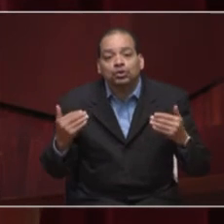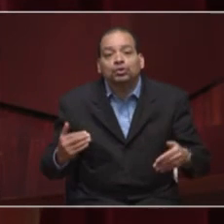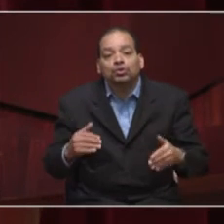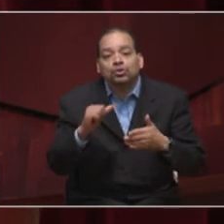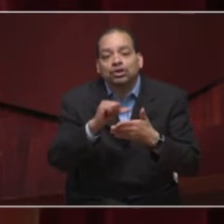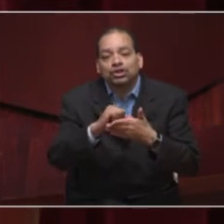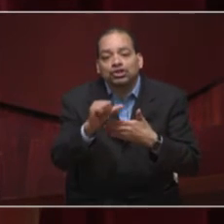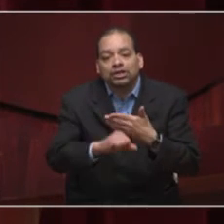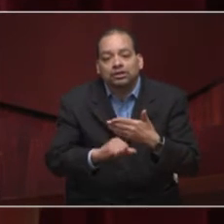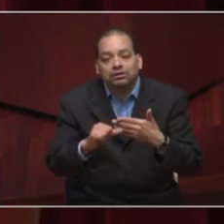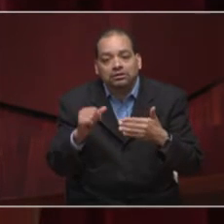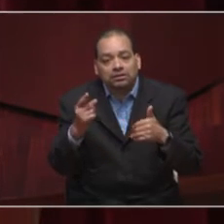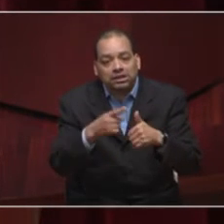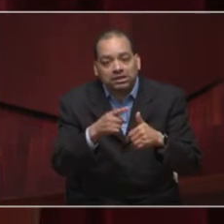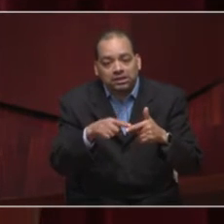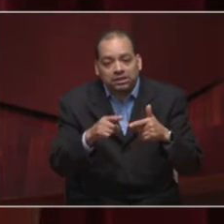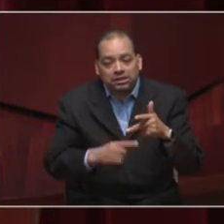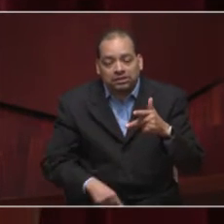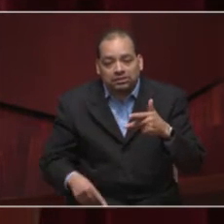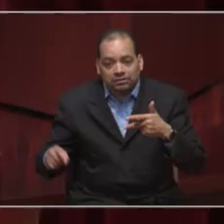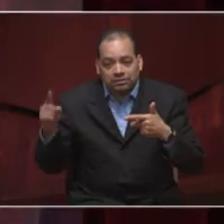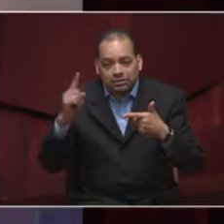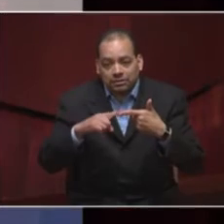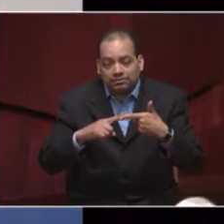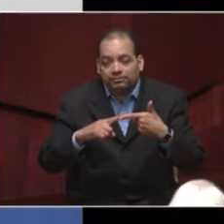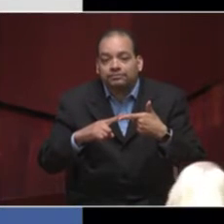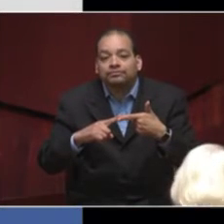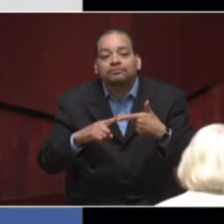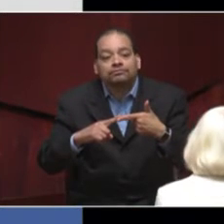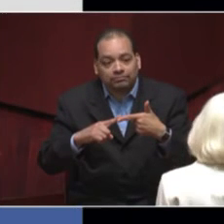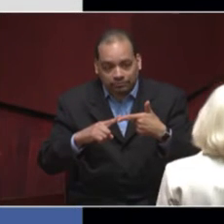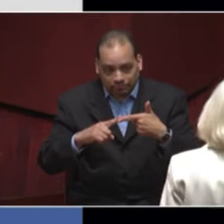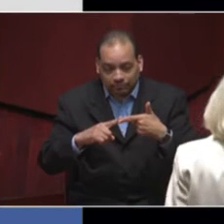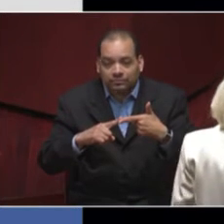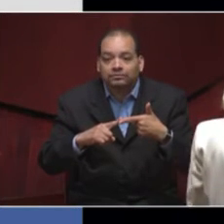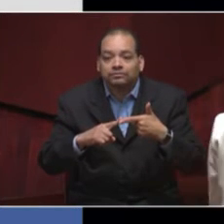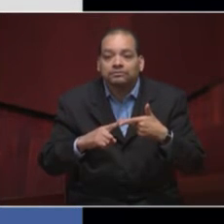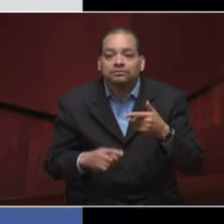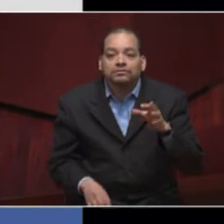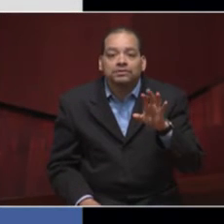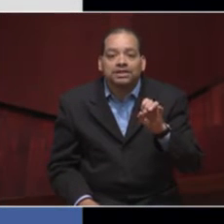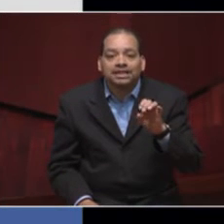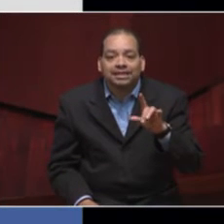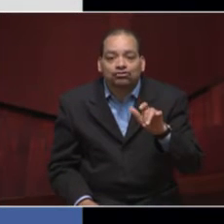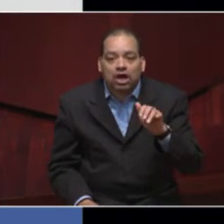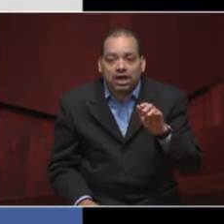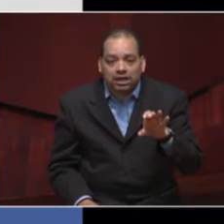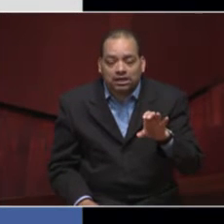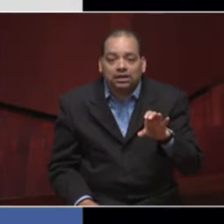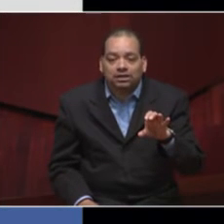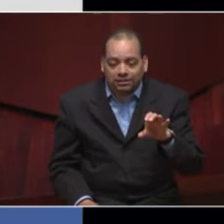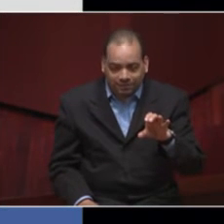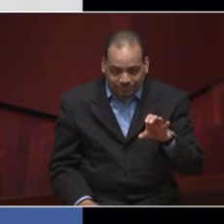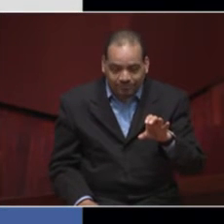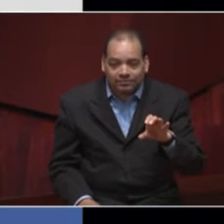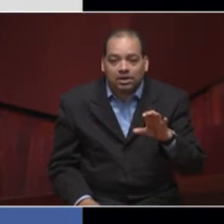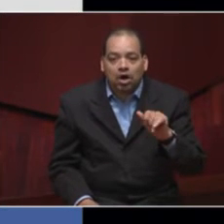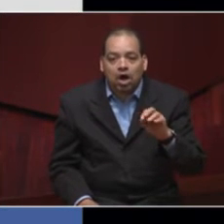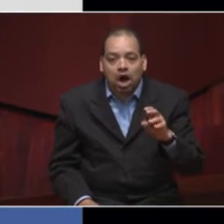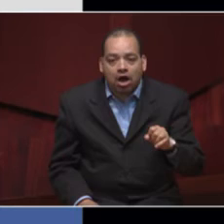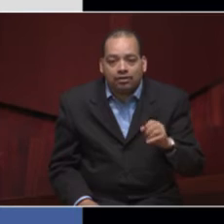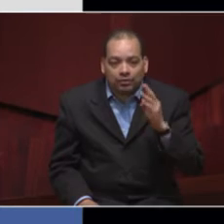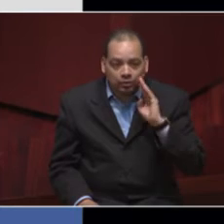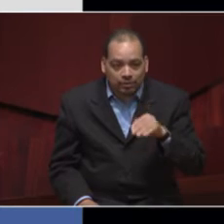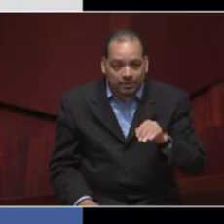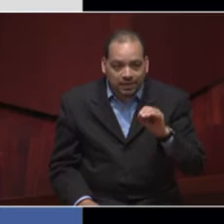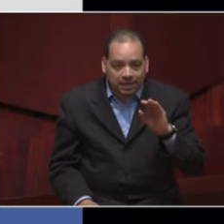our agenda, which is the Electronic Records Archive and Annual Move Updates, Kathy Westfeld and Lynn Stewart. And